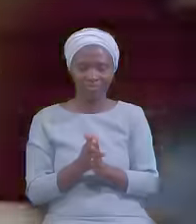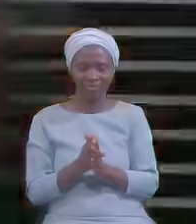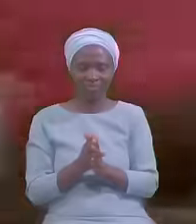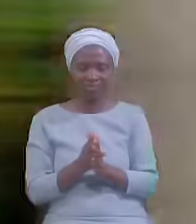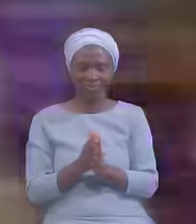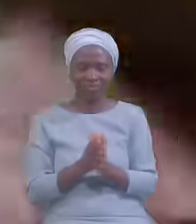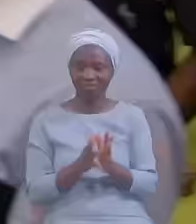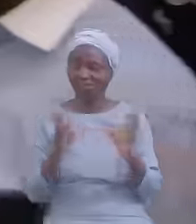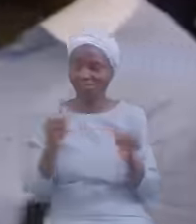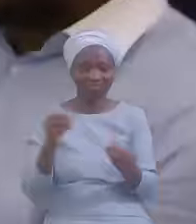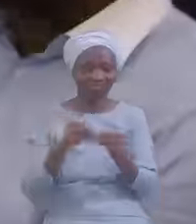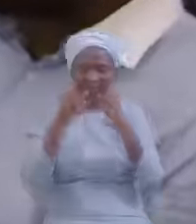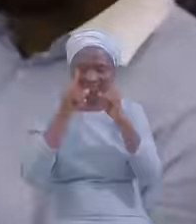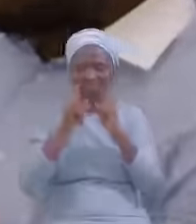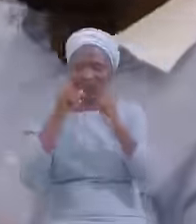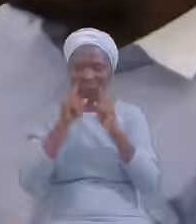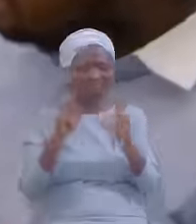No more crying.